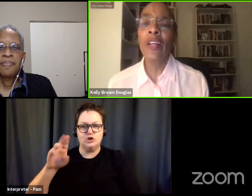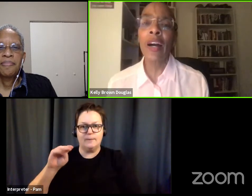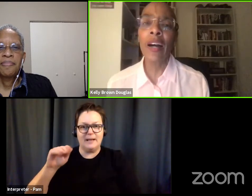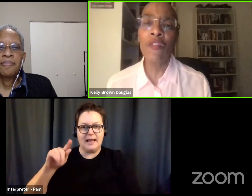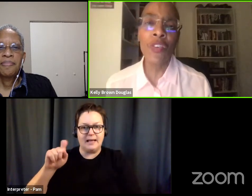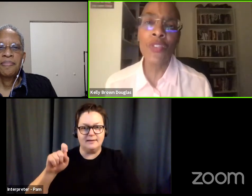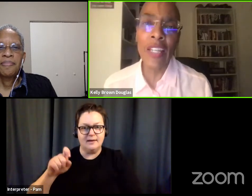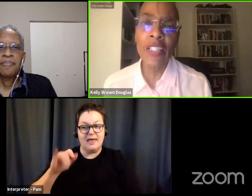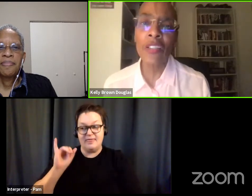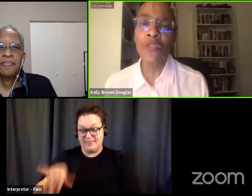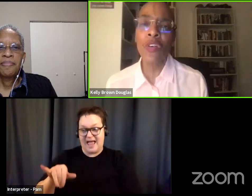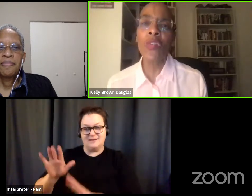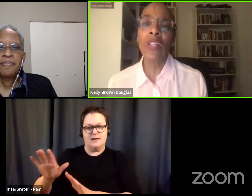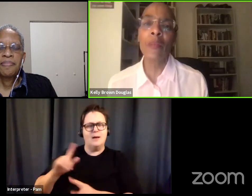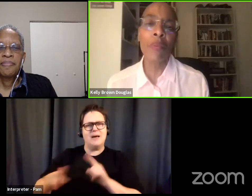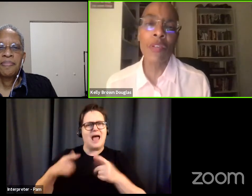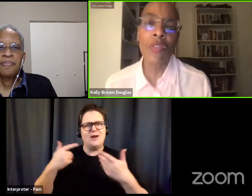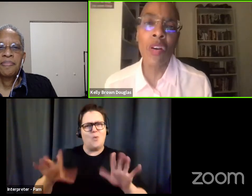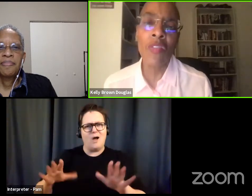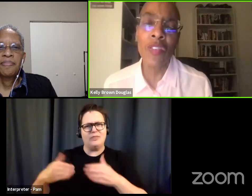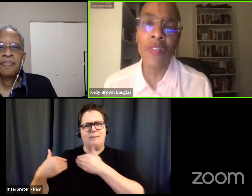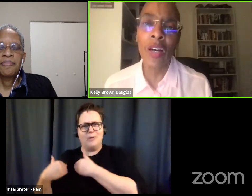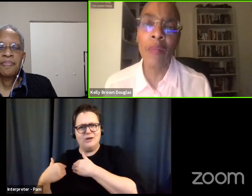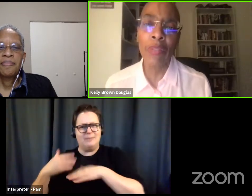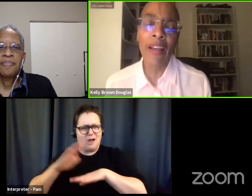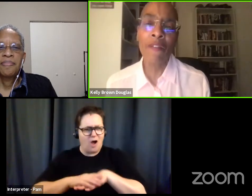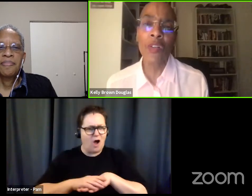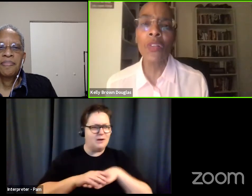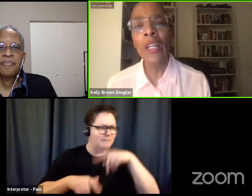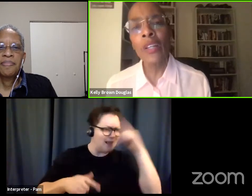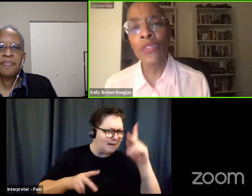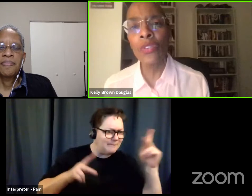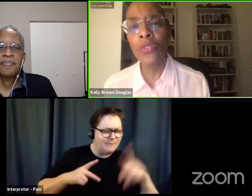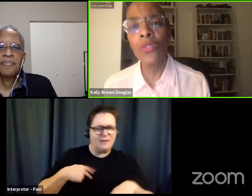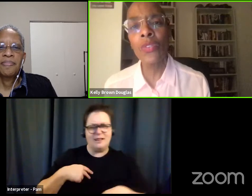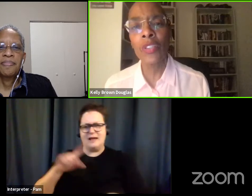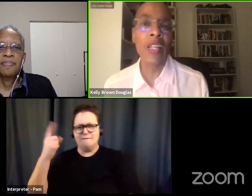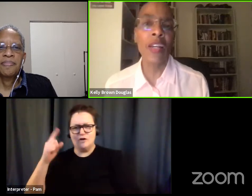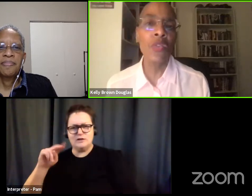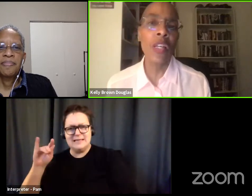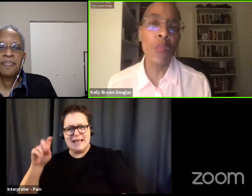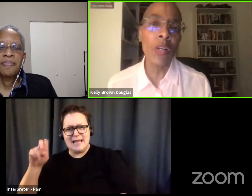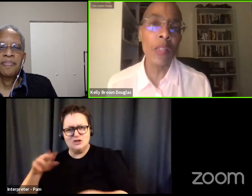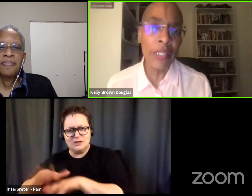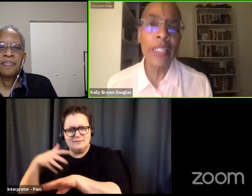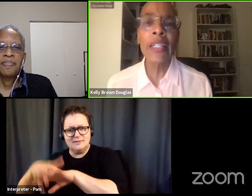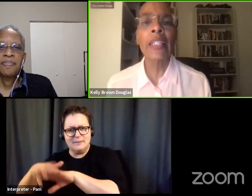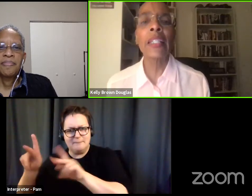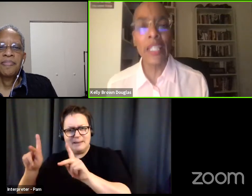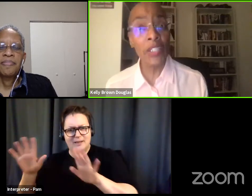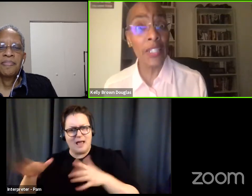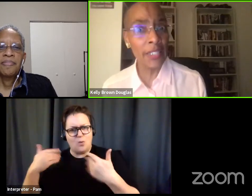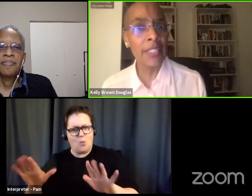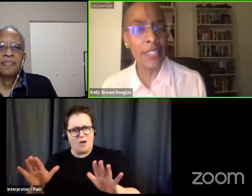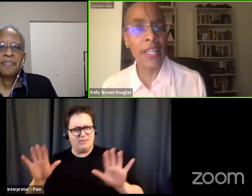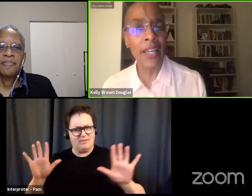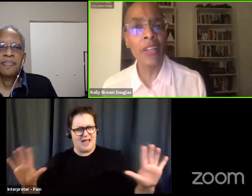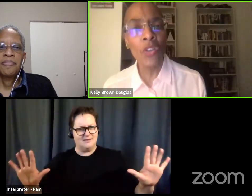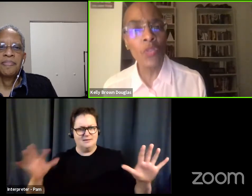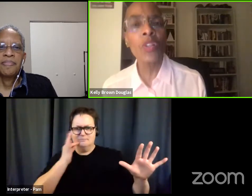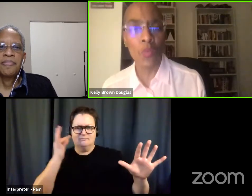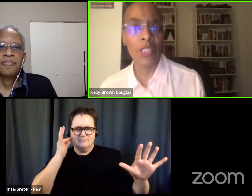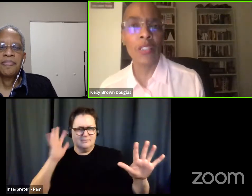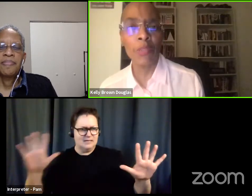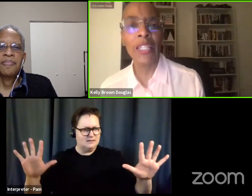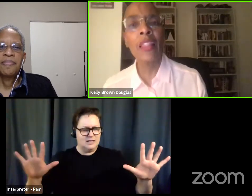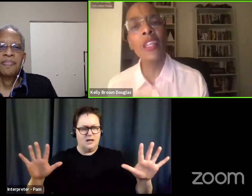of First Nations folk and the burden off of Black folk to decide who they want to be. The nation needs to decide